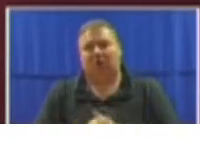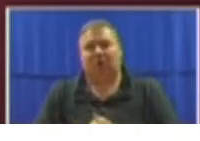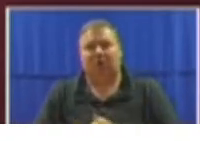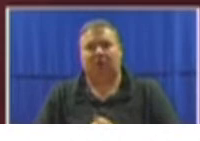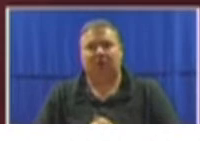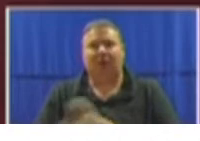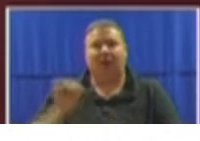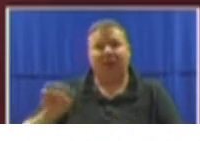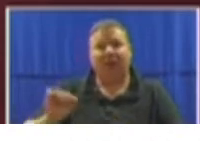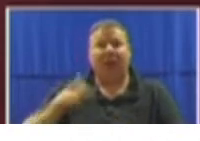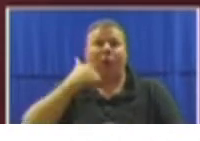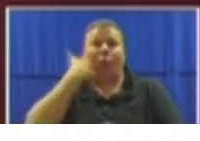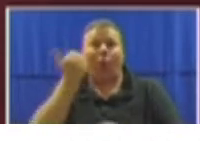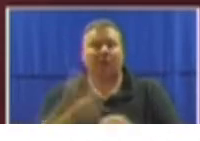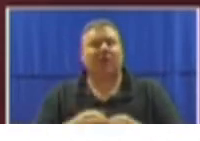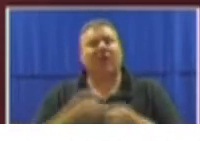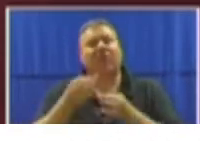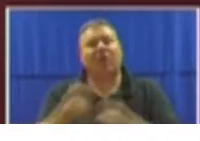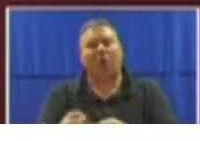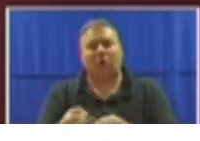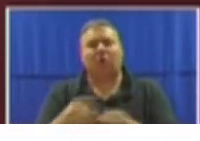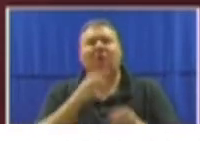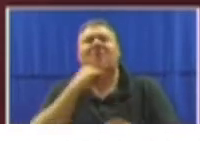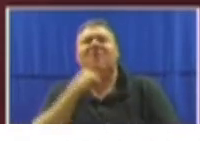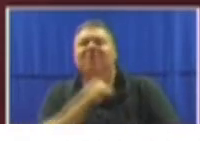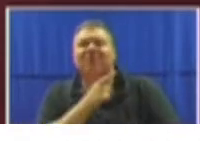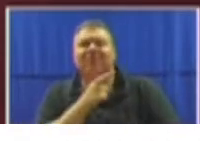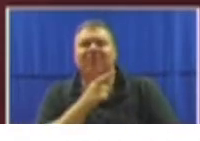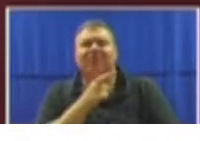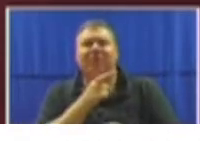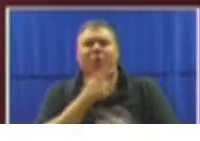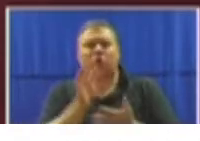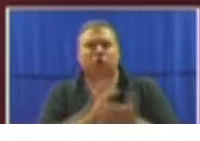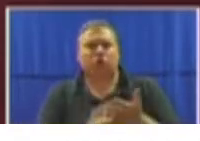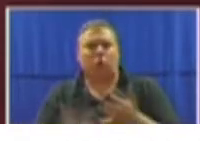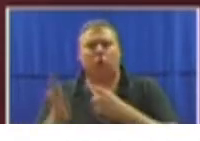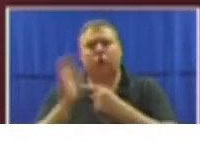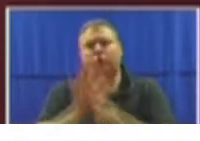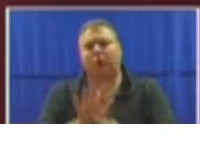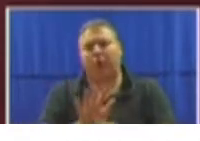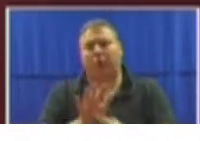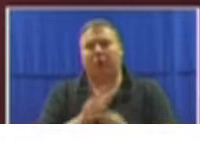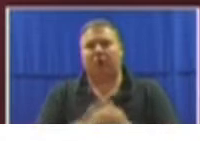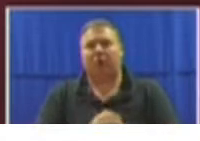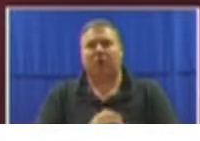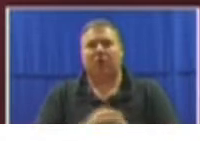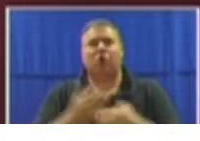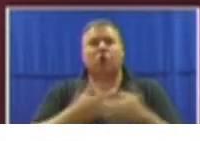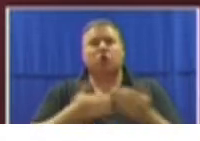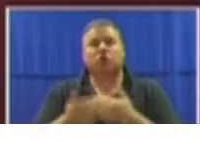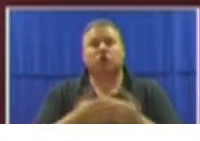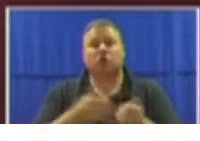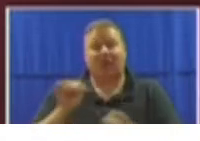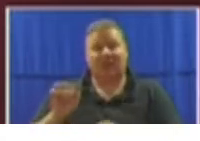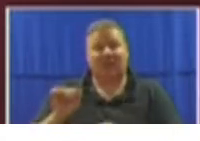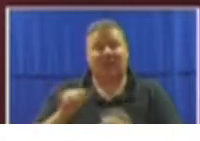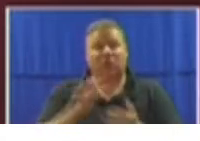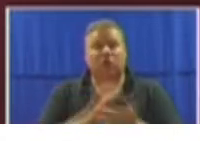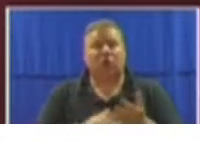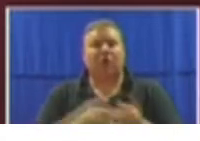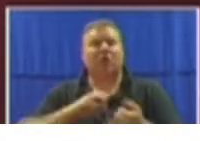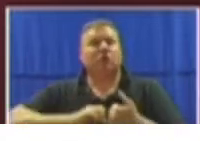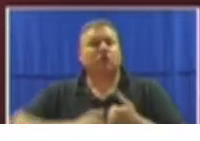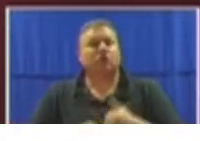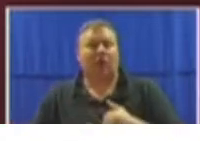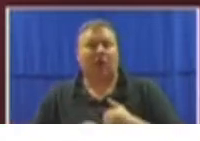intention is to advance a false narrative which is constructed solely for purposes of weakening the